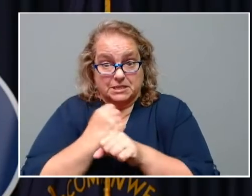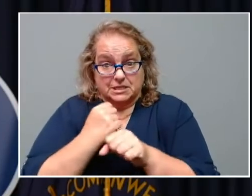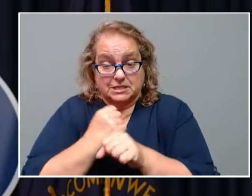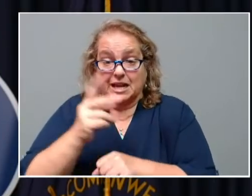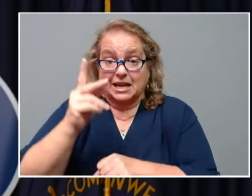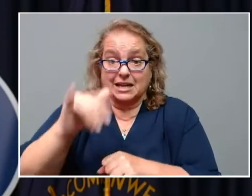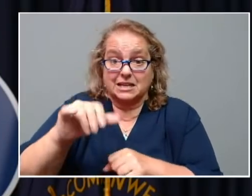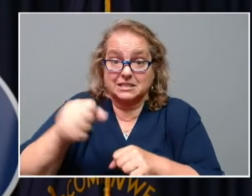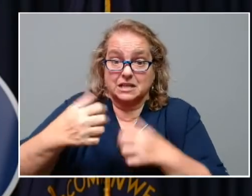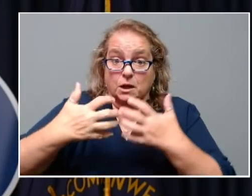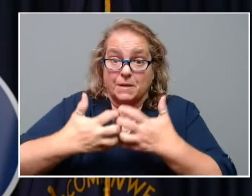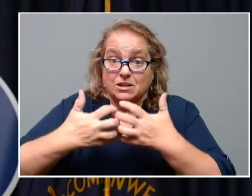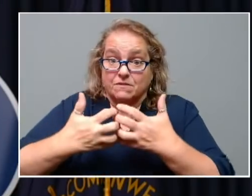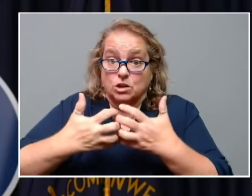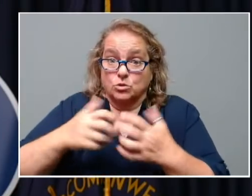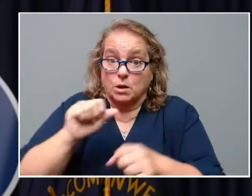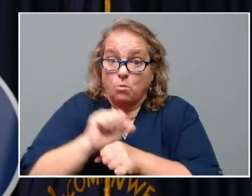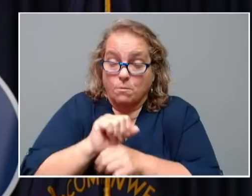manufacturing employment up